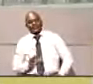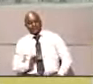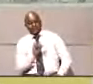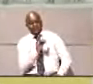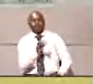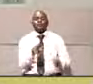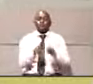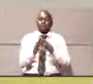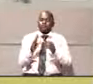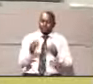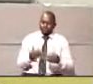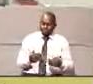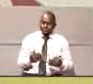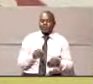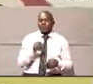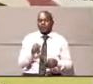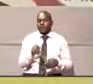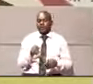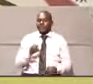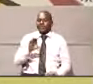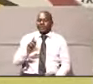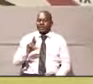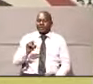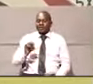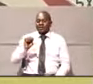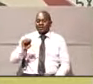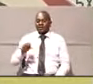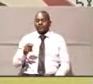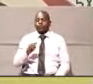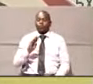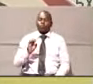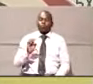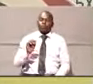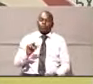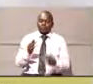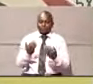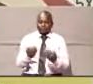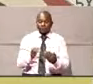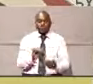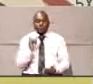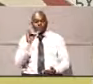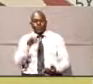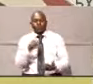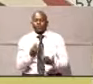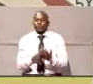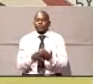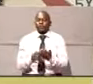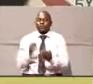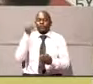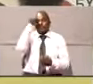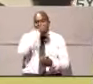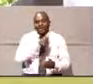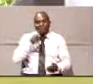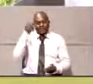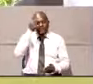They were also awed by this latest CRJ-900 jetliner from Bombardier, which is currently being flown by Uganda on the African